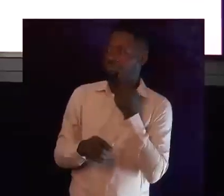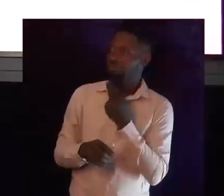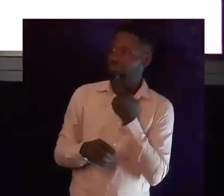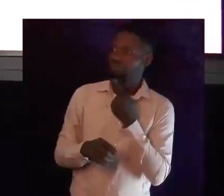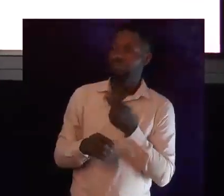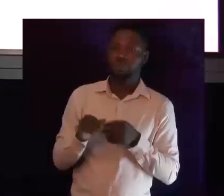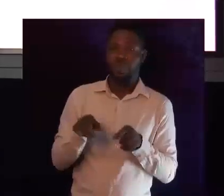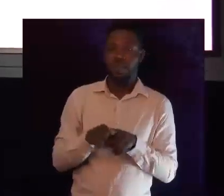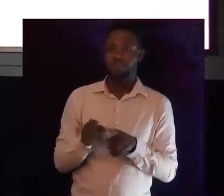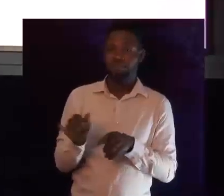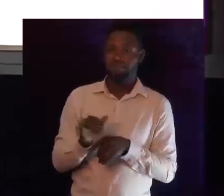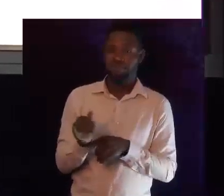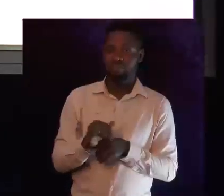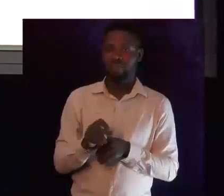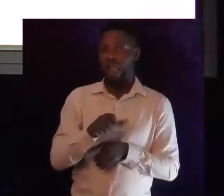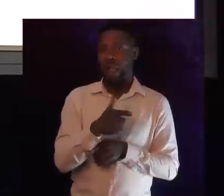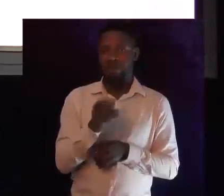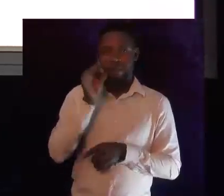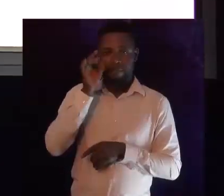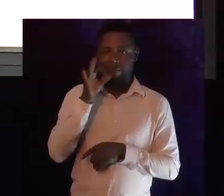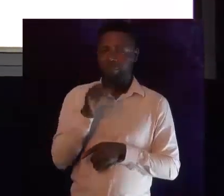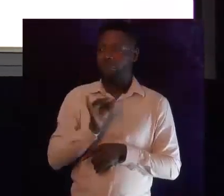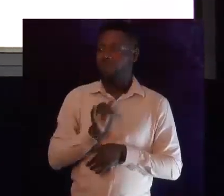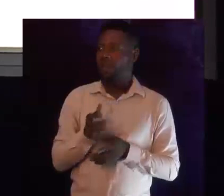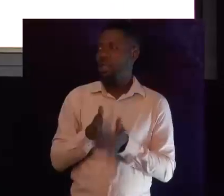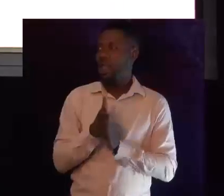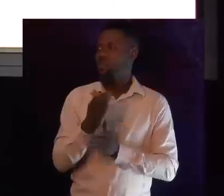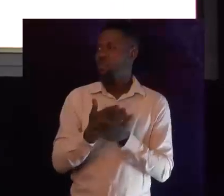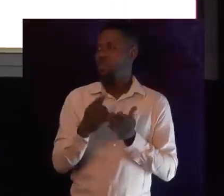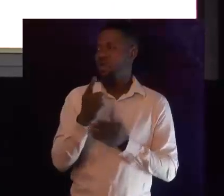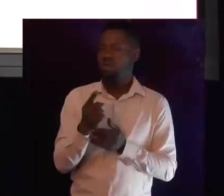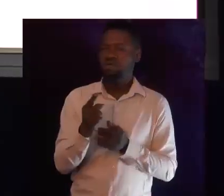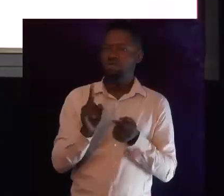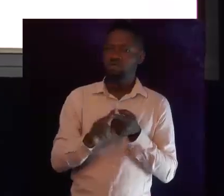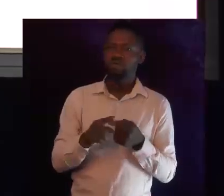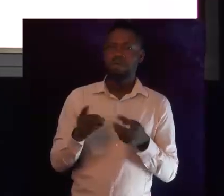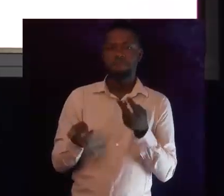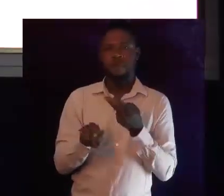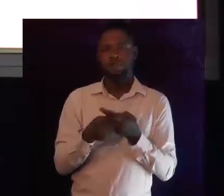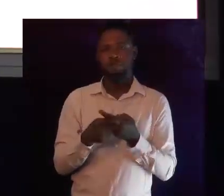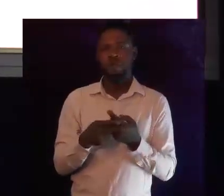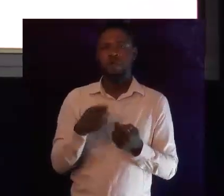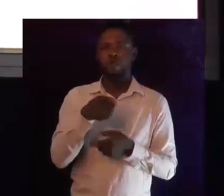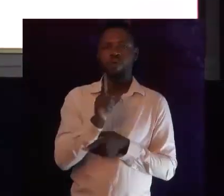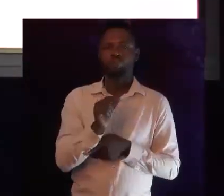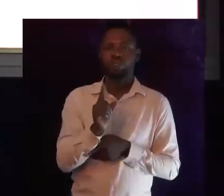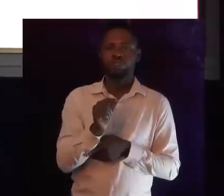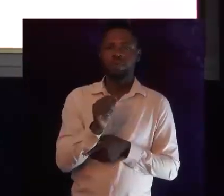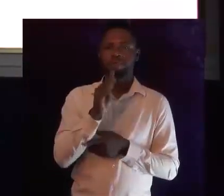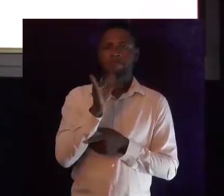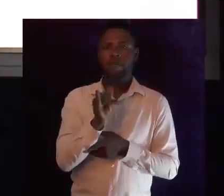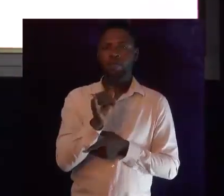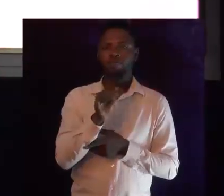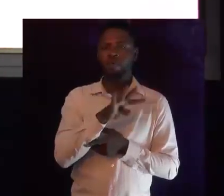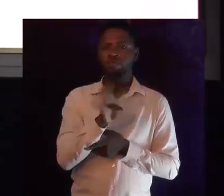let's see. As usual, it's another piece of magic. I asked somebody to multiply